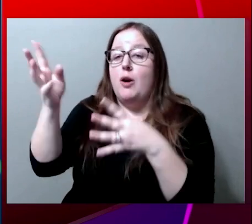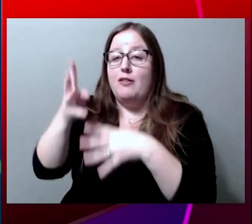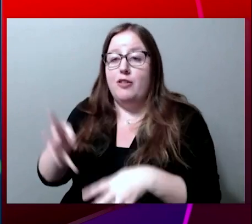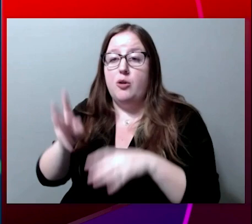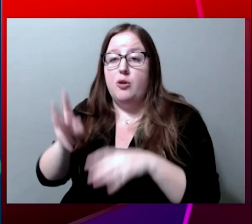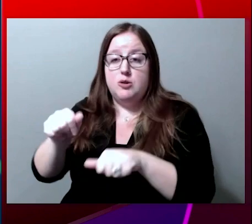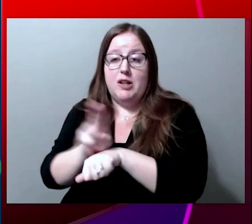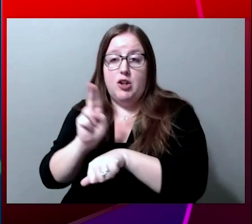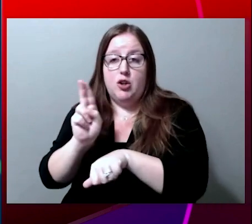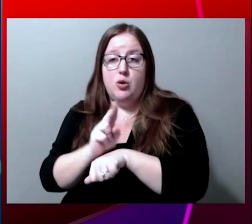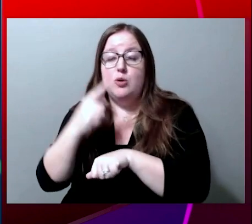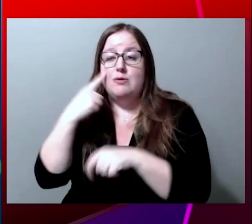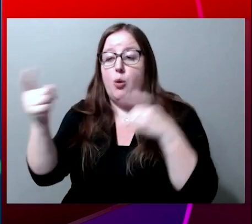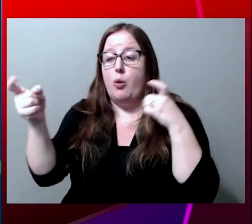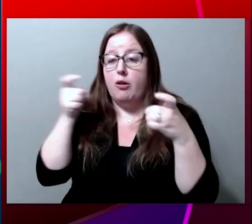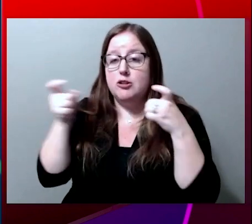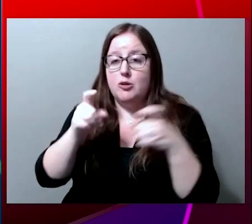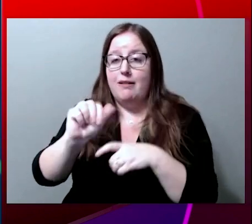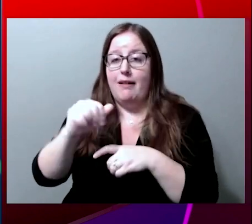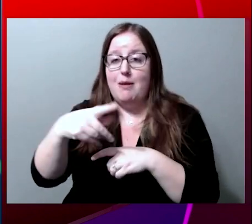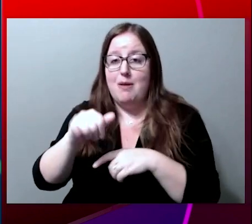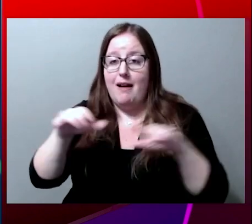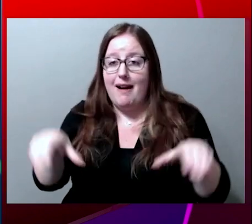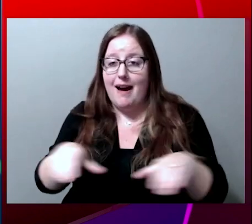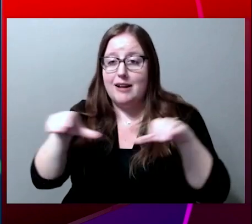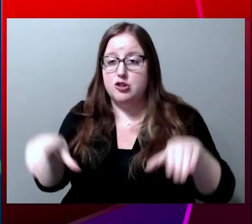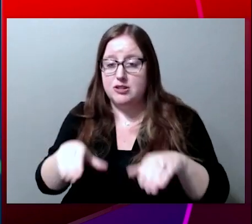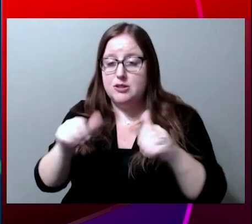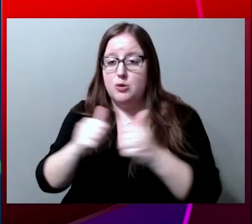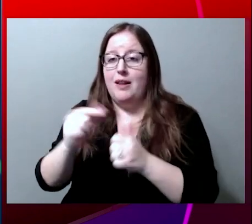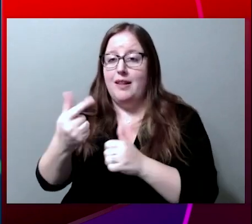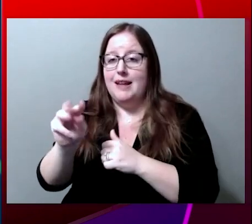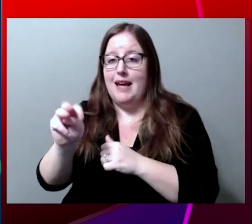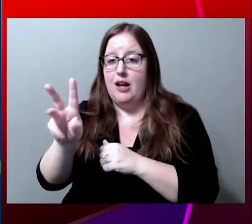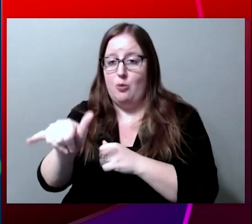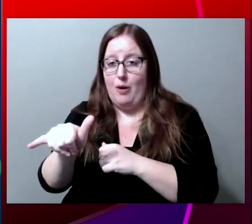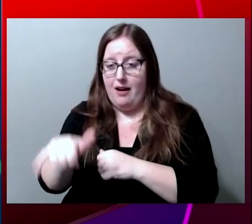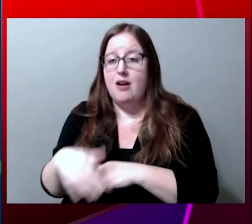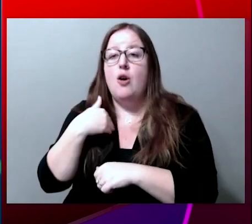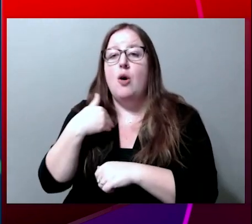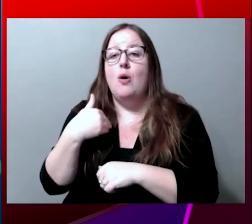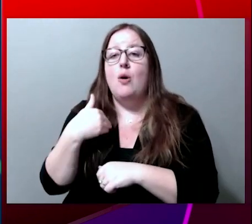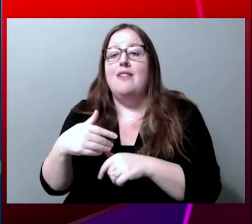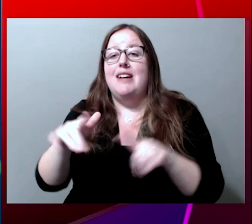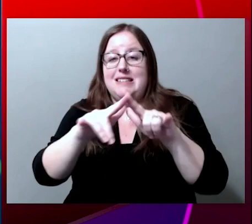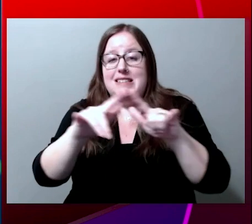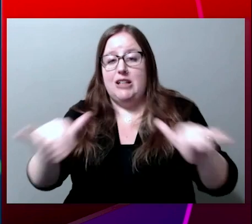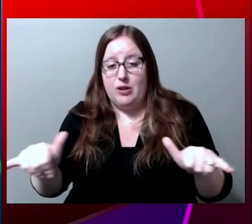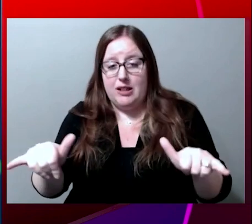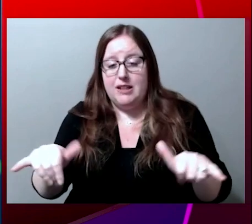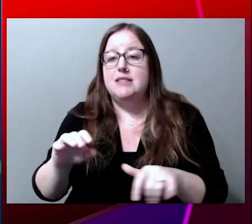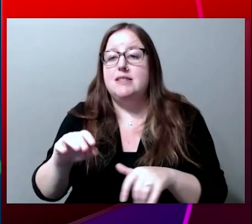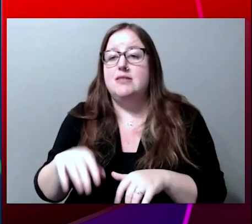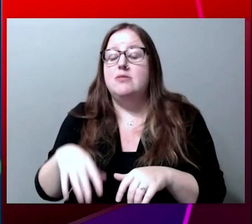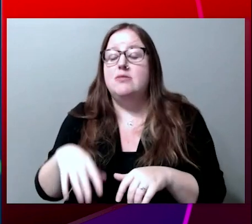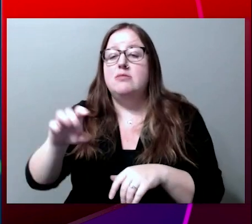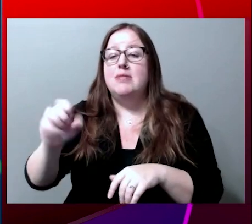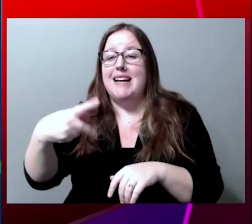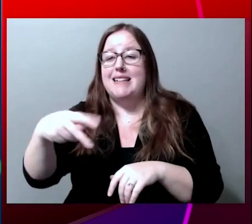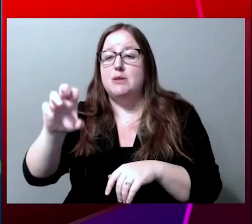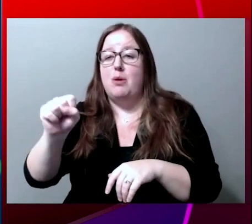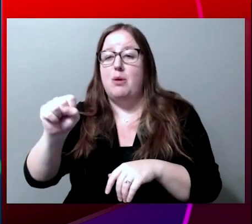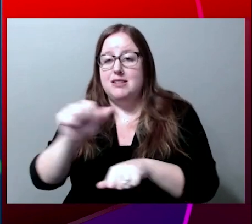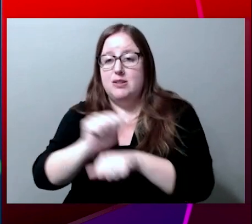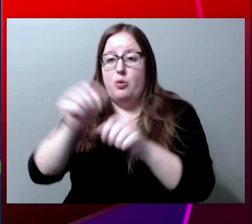to orchestrate your API actions behind API Gateway. We have a synchronous version of Express workflows where you can take your